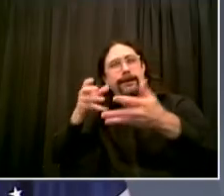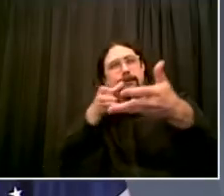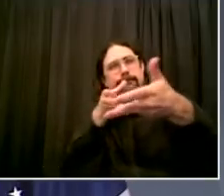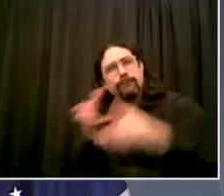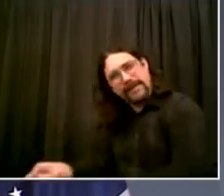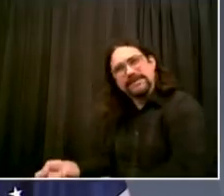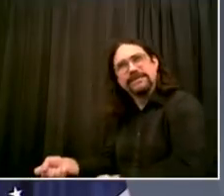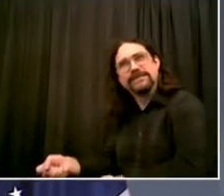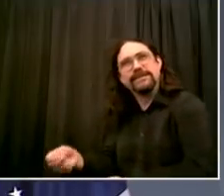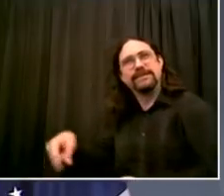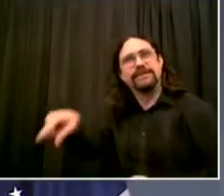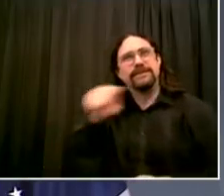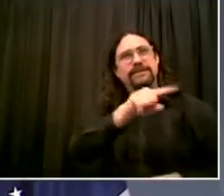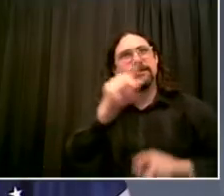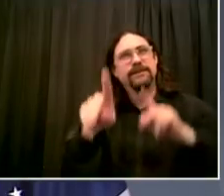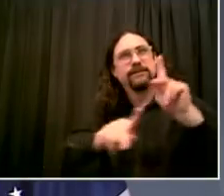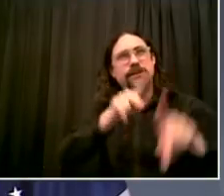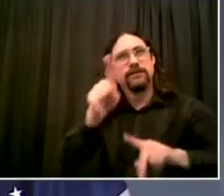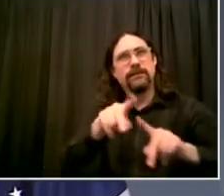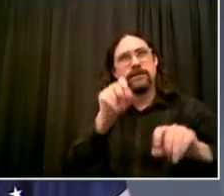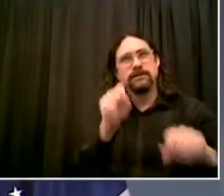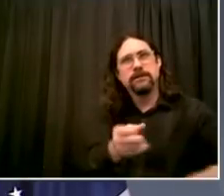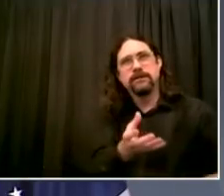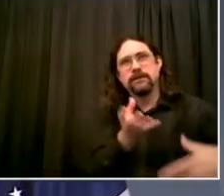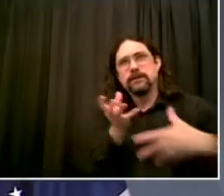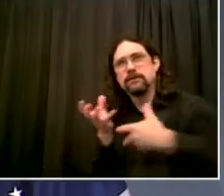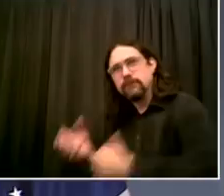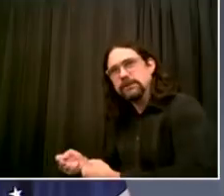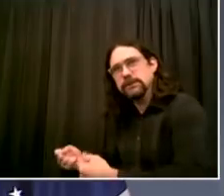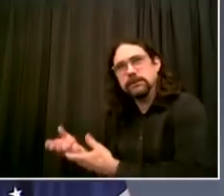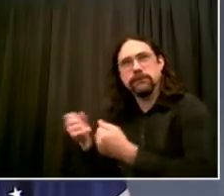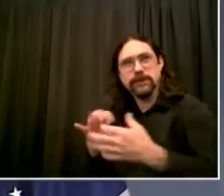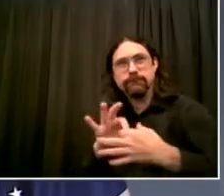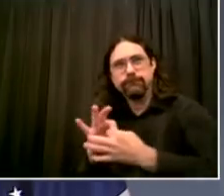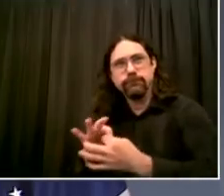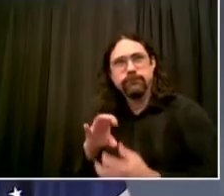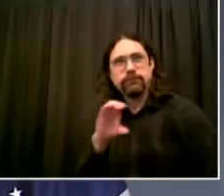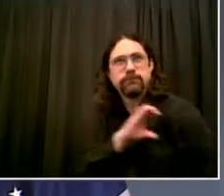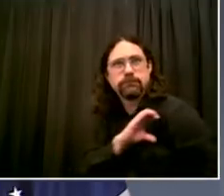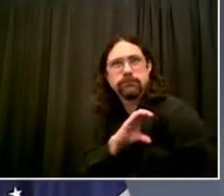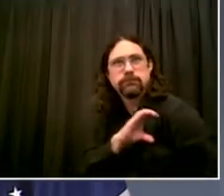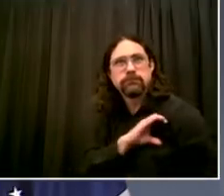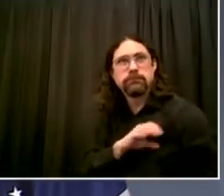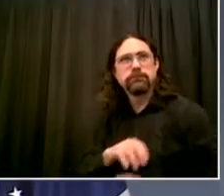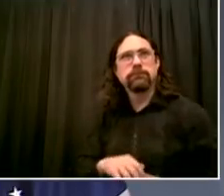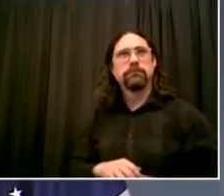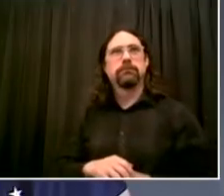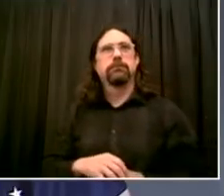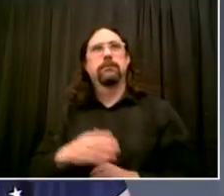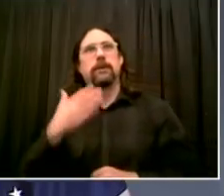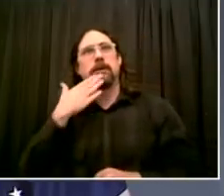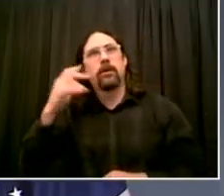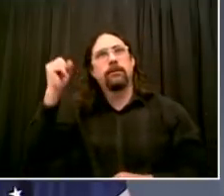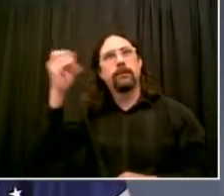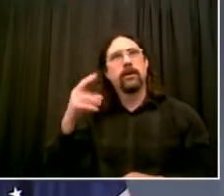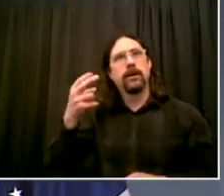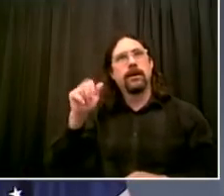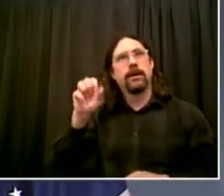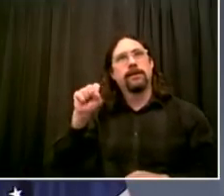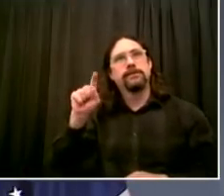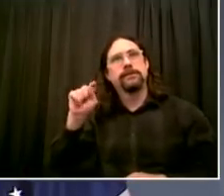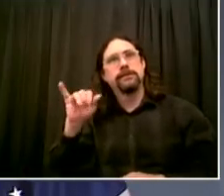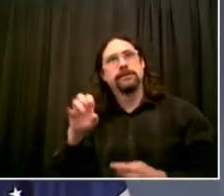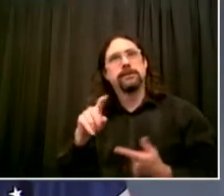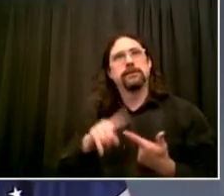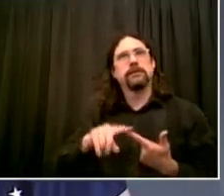Speaker Carl Hastie, the sponsors of the legislation, Senator Jamal Bailey and Assemblymember Danny O'Donnell. They have done something